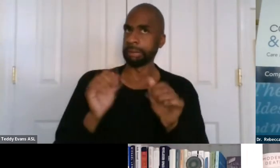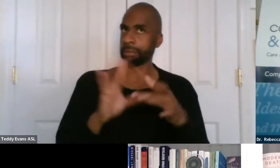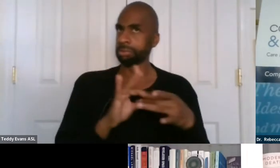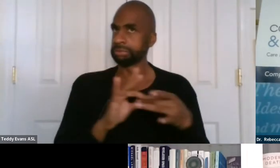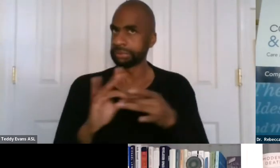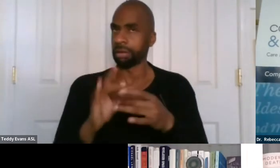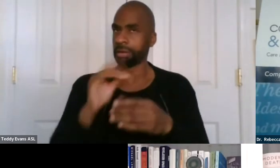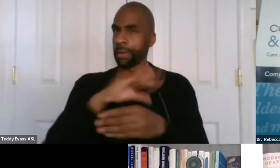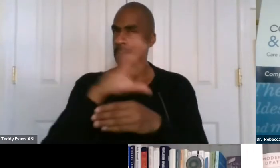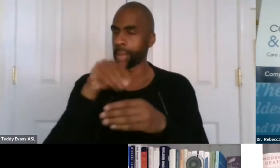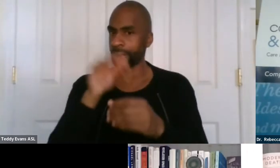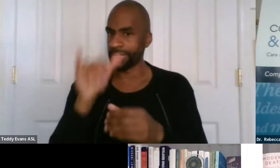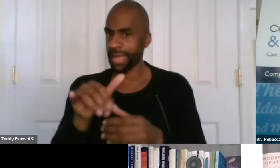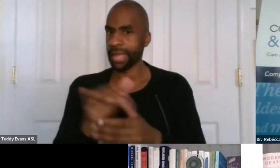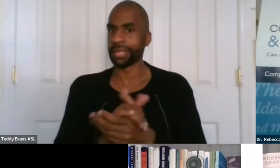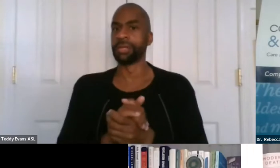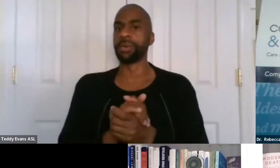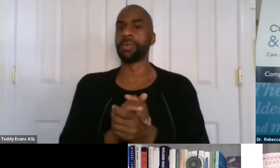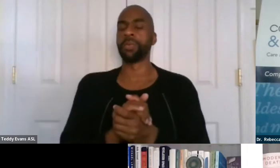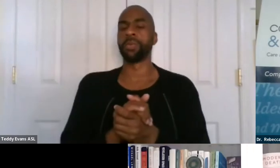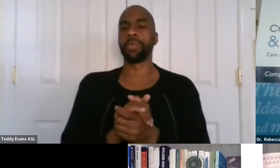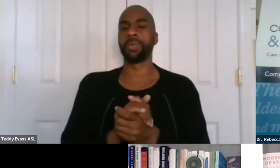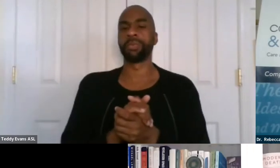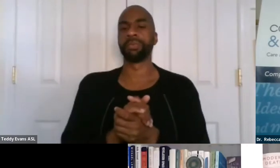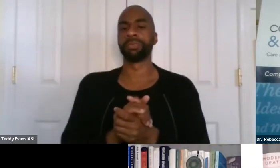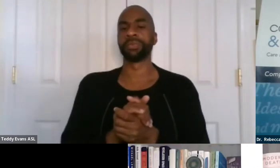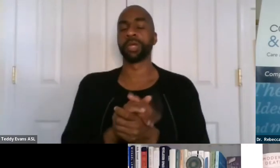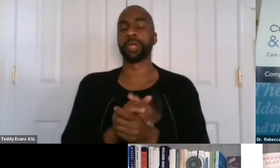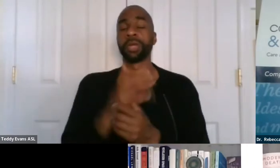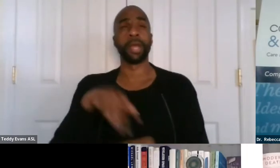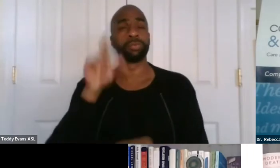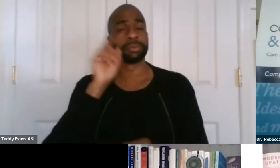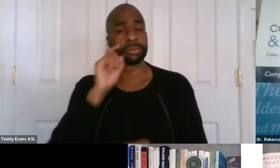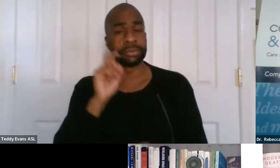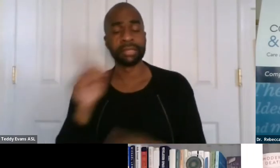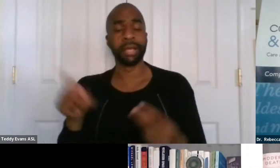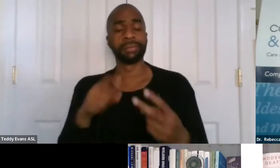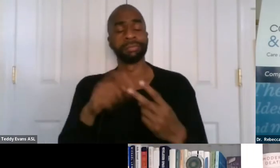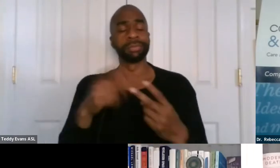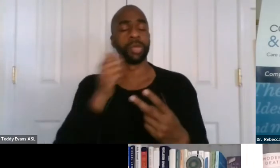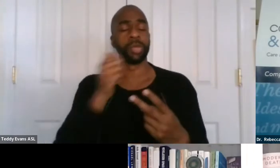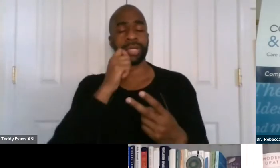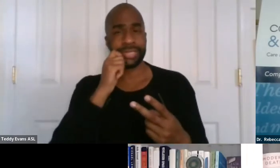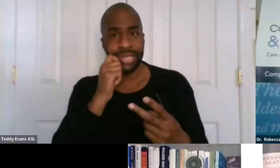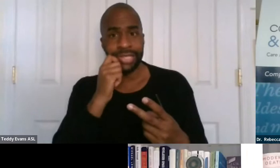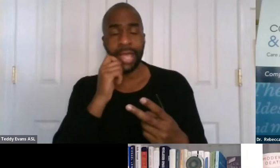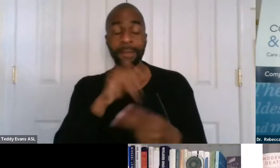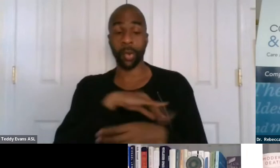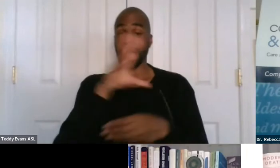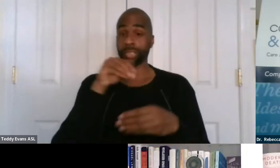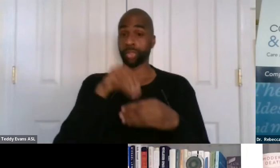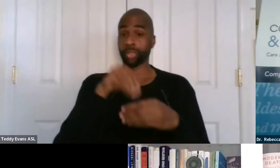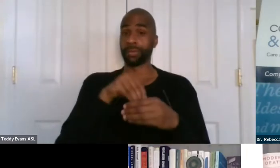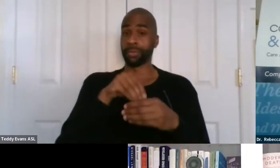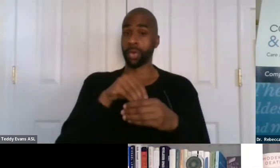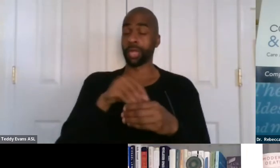biases include but are not restricted to sexism, racism, interpersonal and systemic racism. And we see that play out,